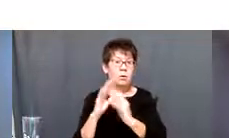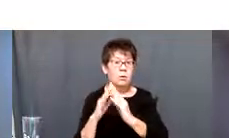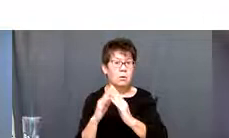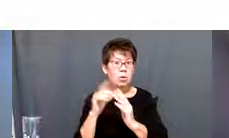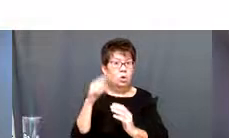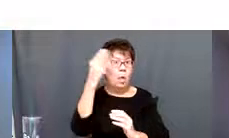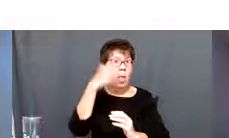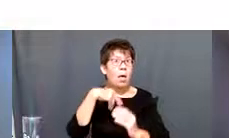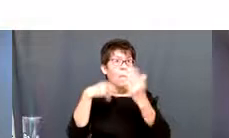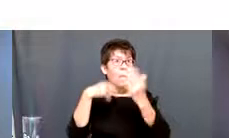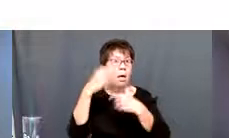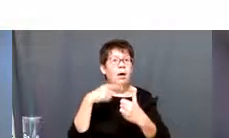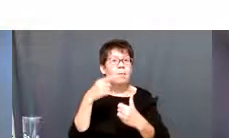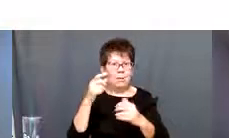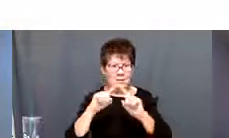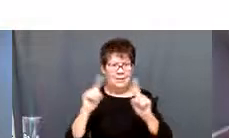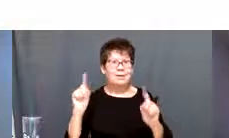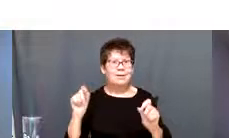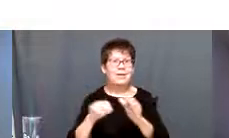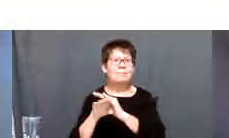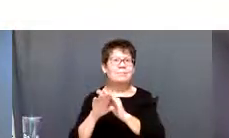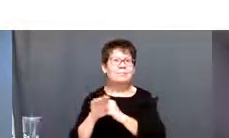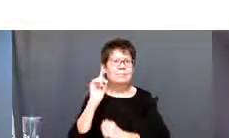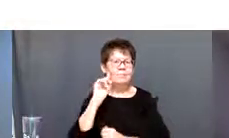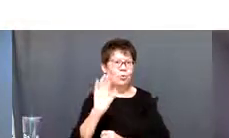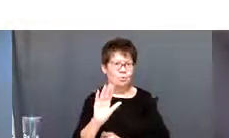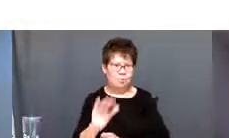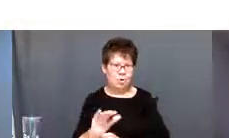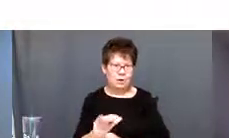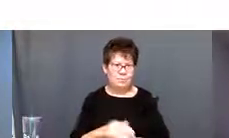you can access for your child.